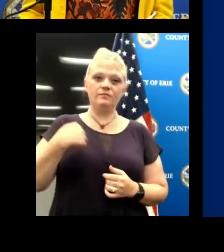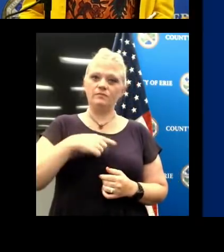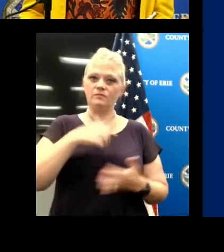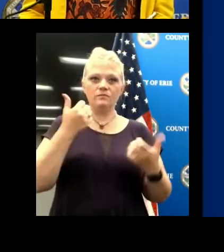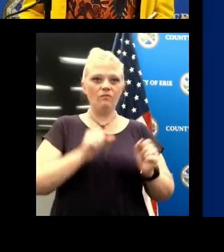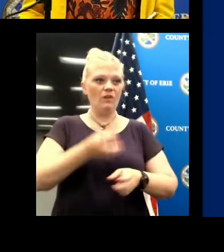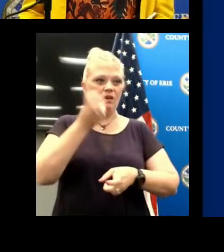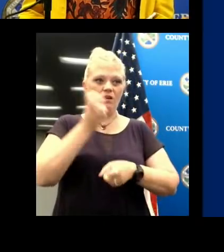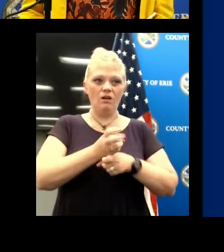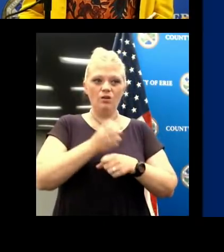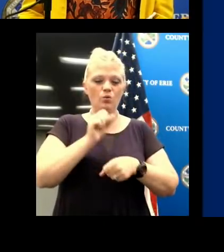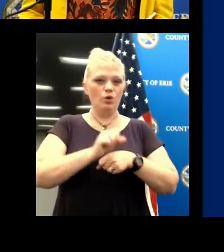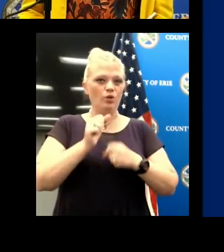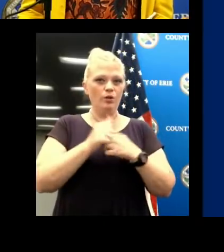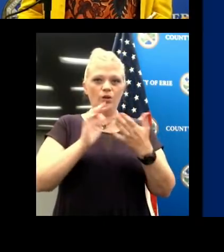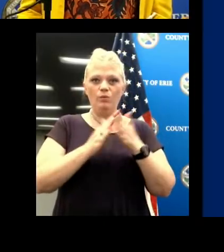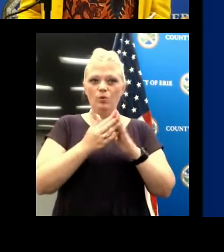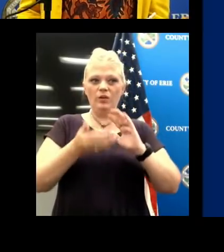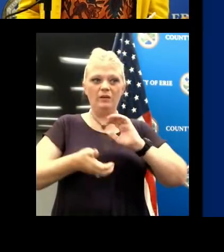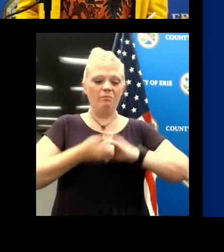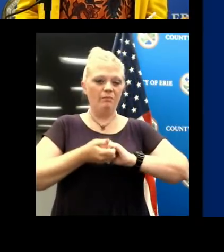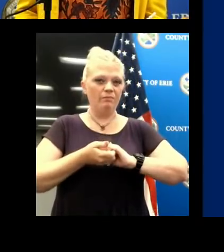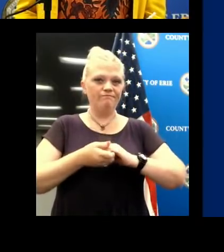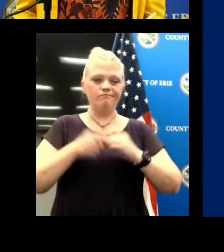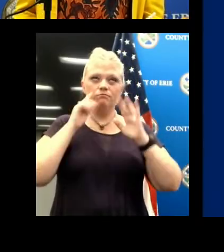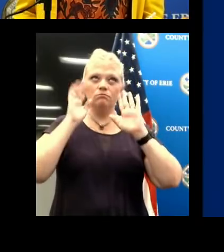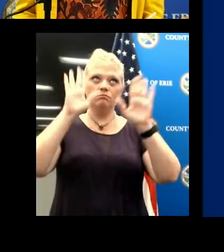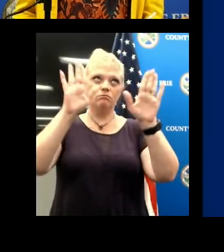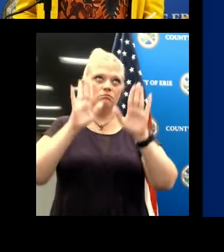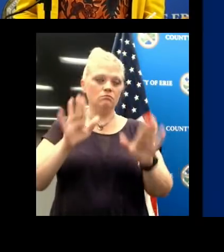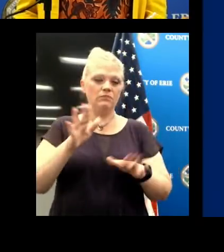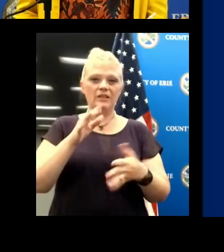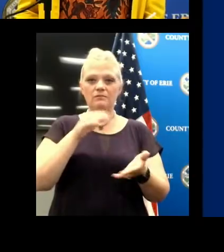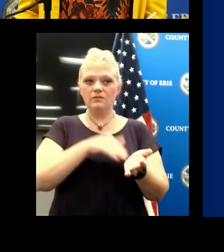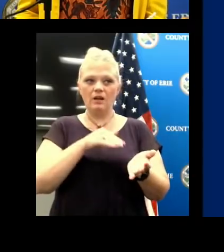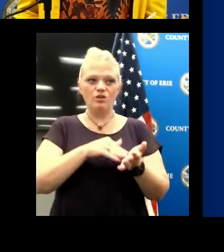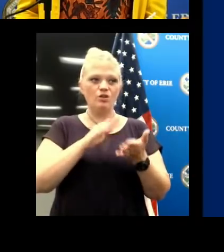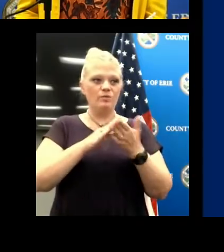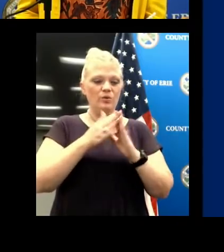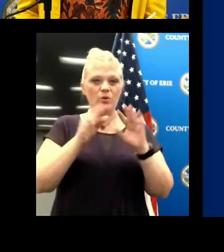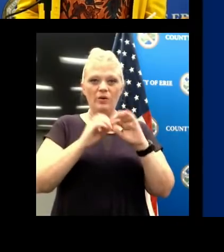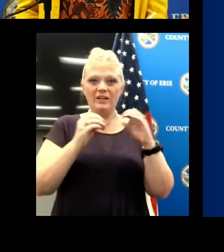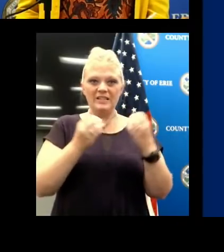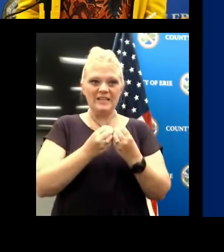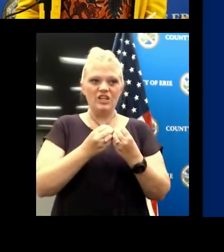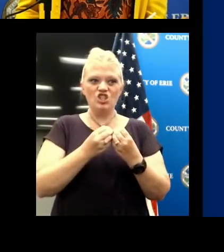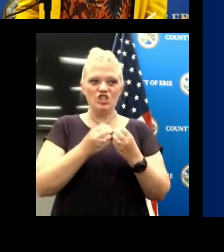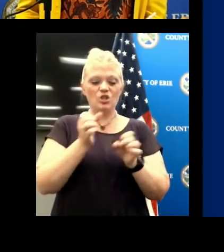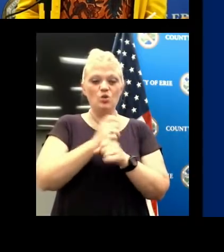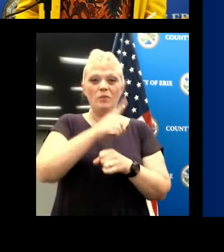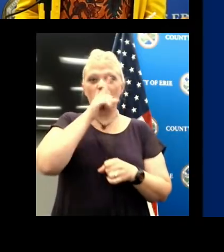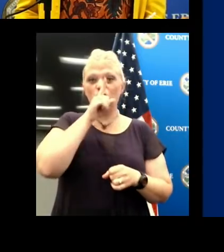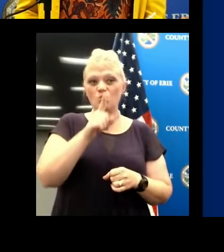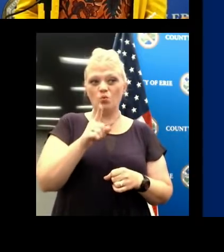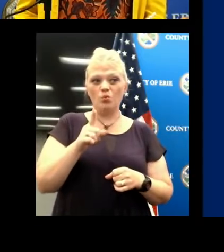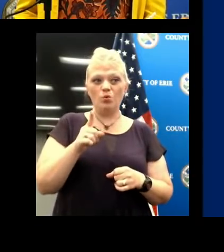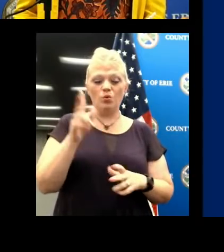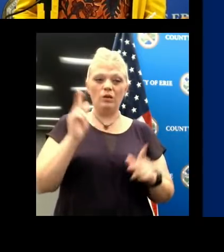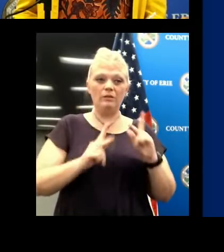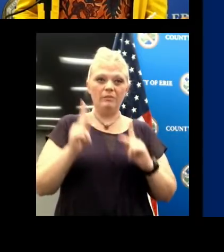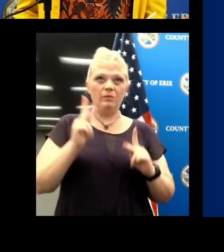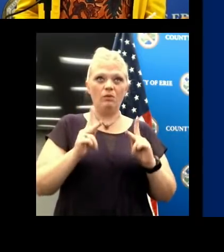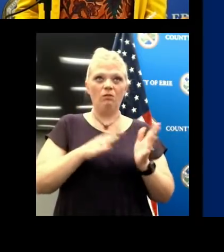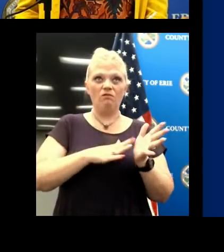with our community partners, and they've been amazing, our healthcare providers and our community organizations, to make sure that people